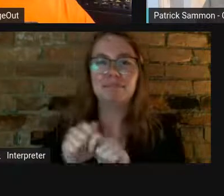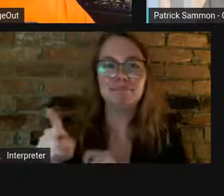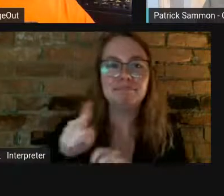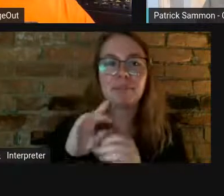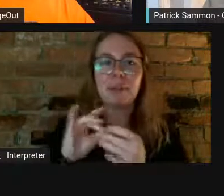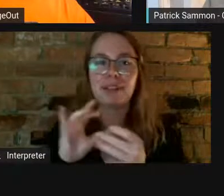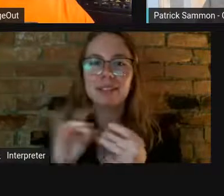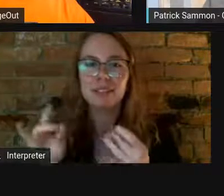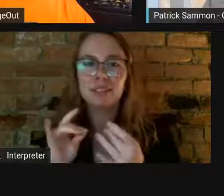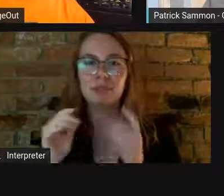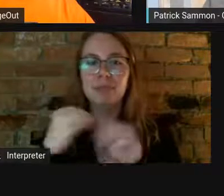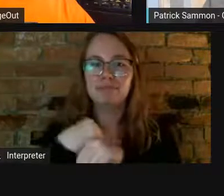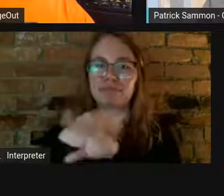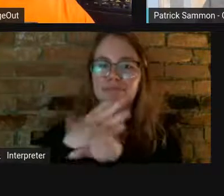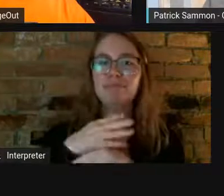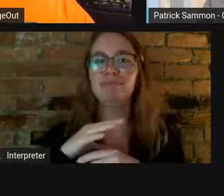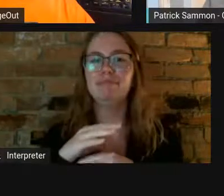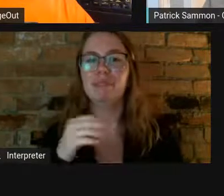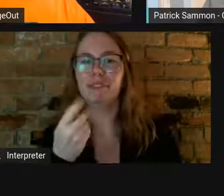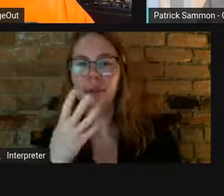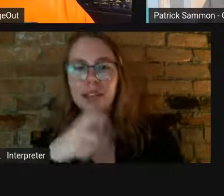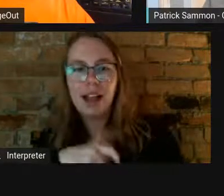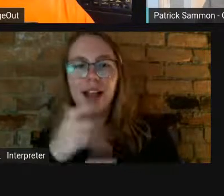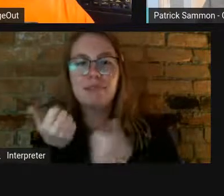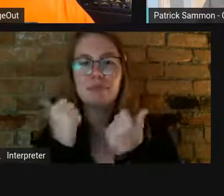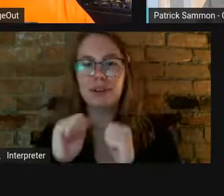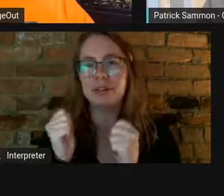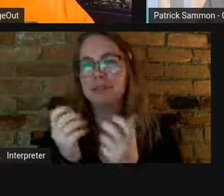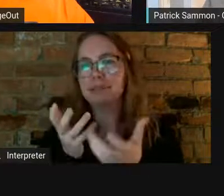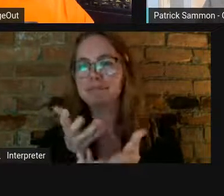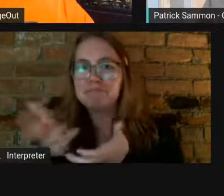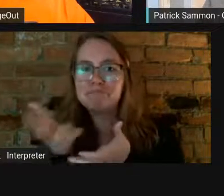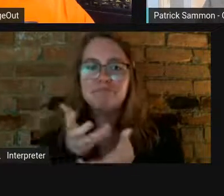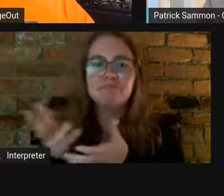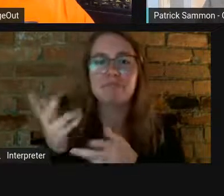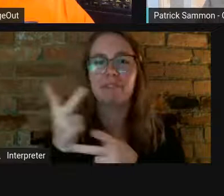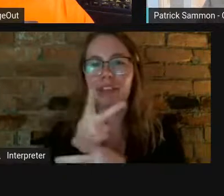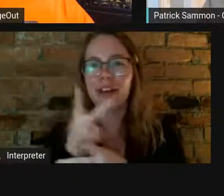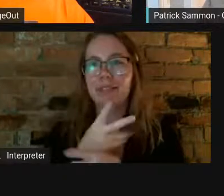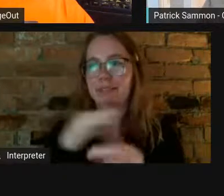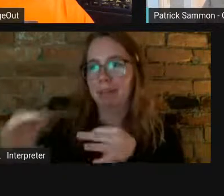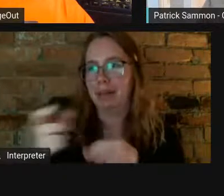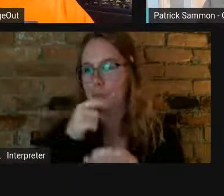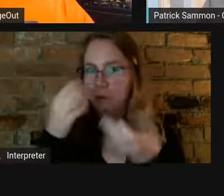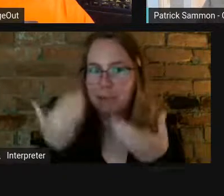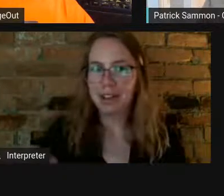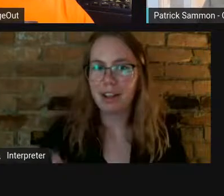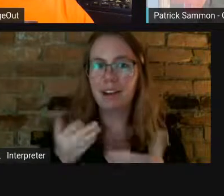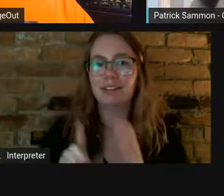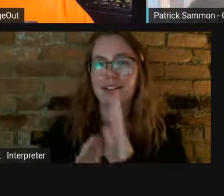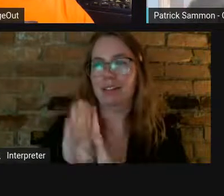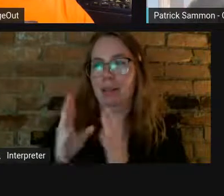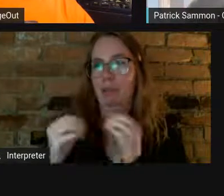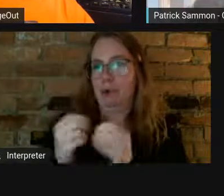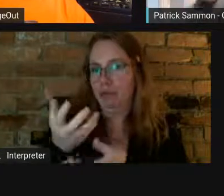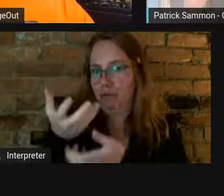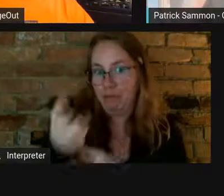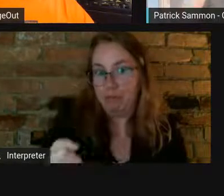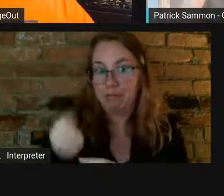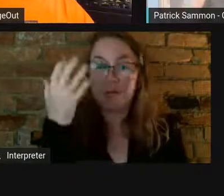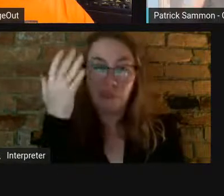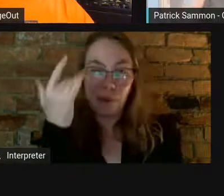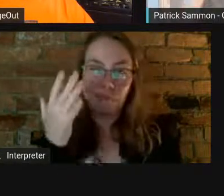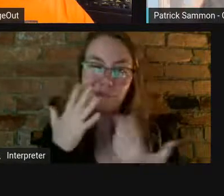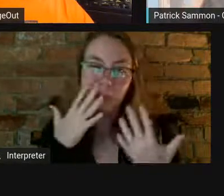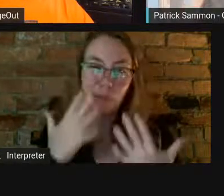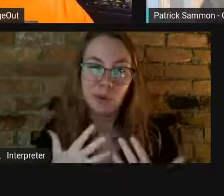messages with them, and a few Skypes to try and set up who we were and establish some trust. Because unfortunately,